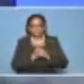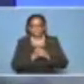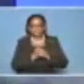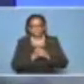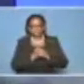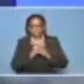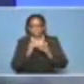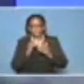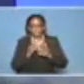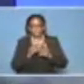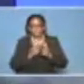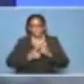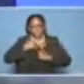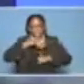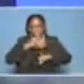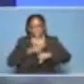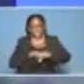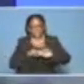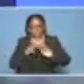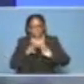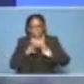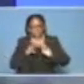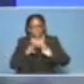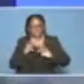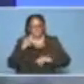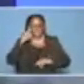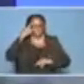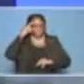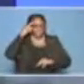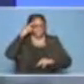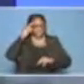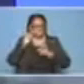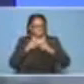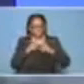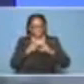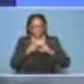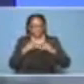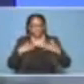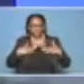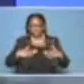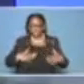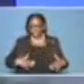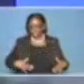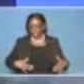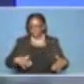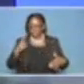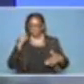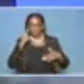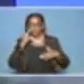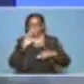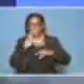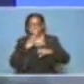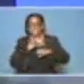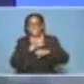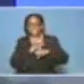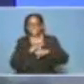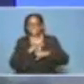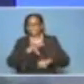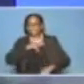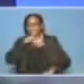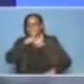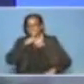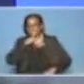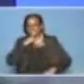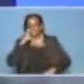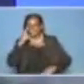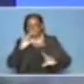Well, most times people think about what they can wear to display national pride, but one local group is presenting design and decor